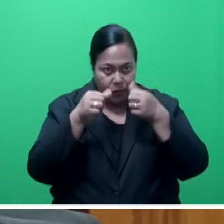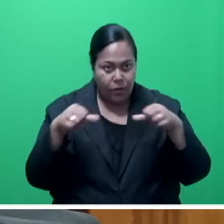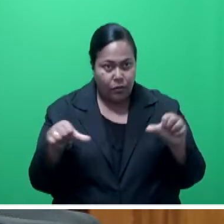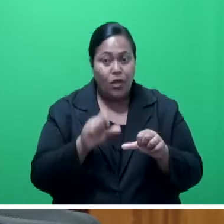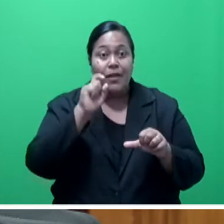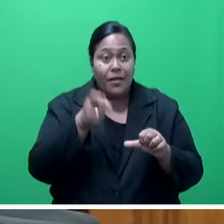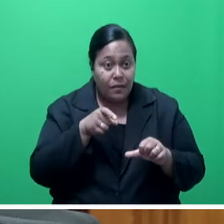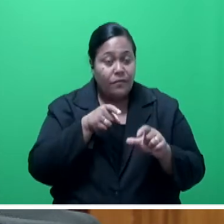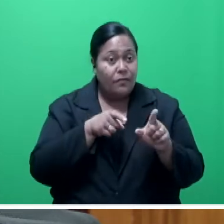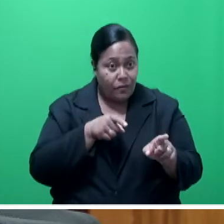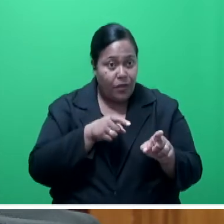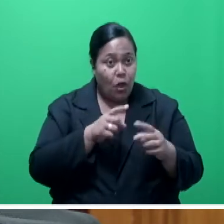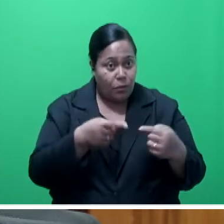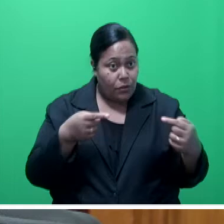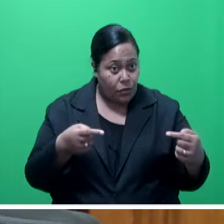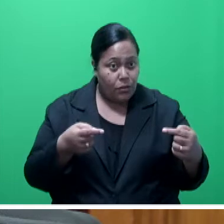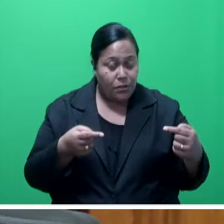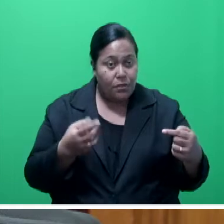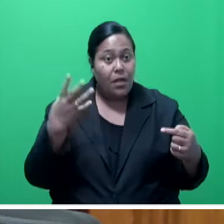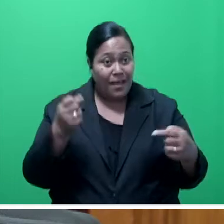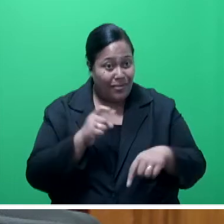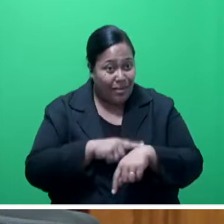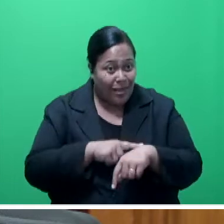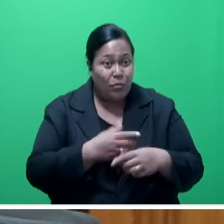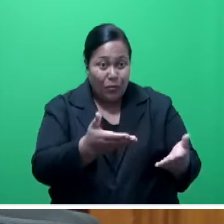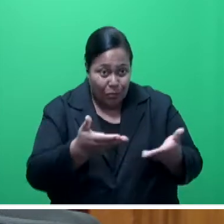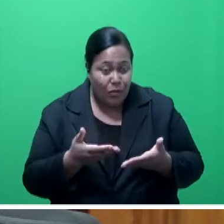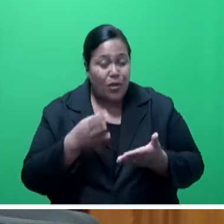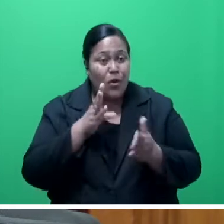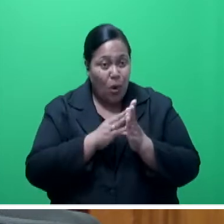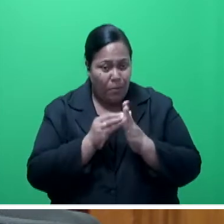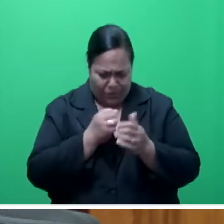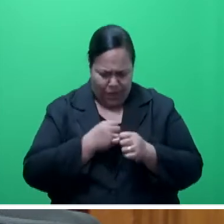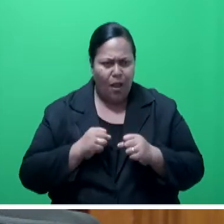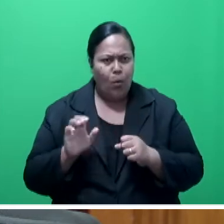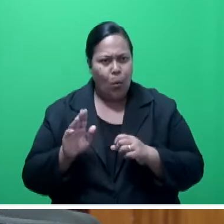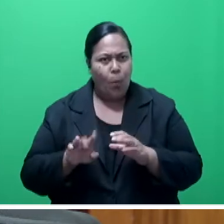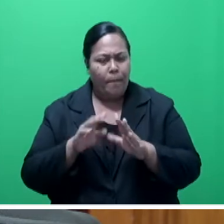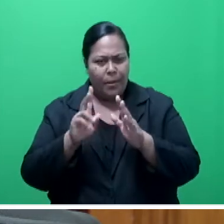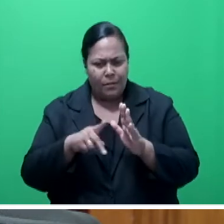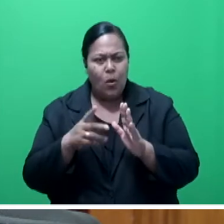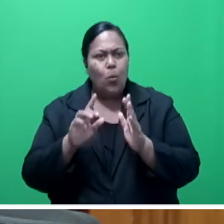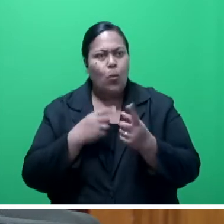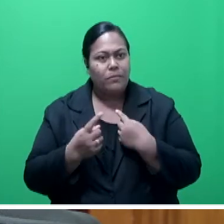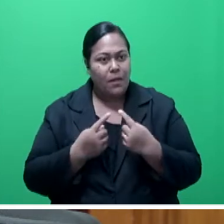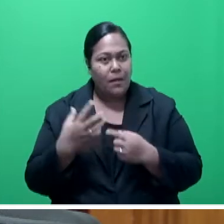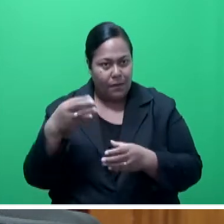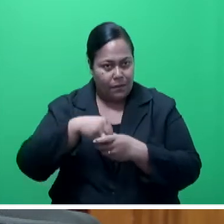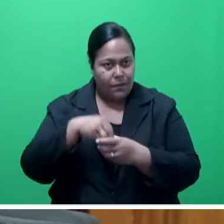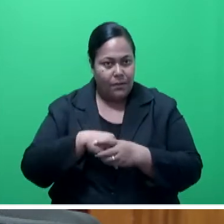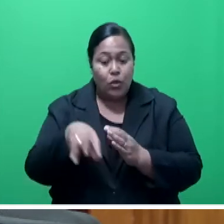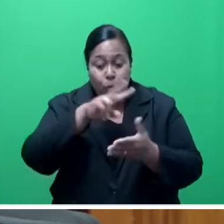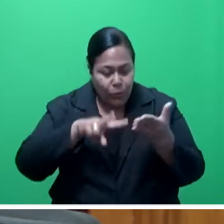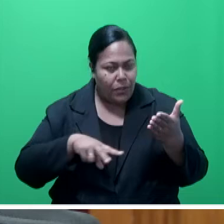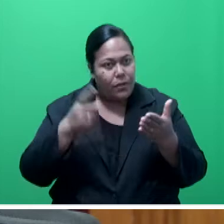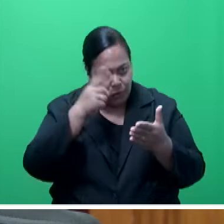they got some time to get a copy of our strategic plan, which is on our homepage, read it, I think it will make sense if we